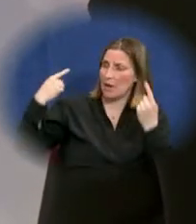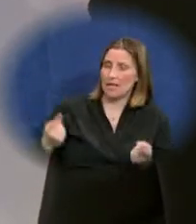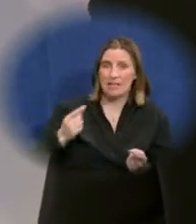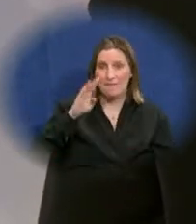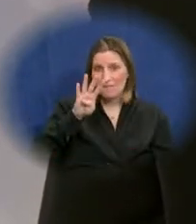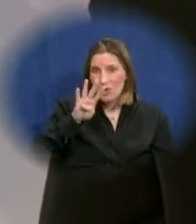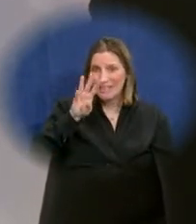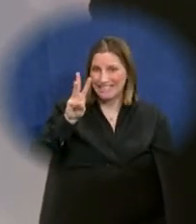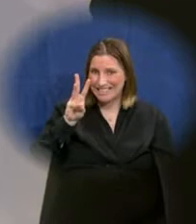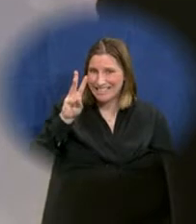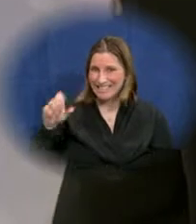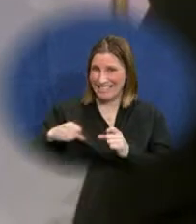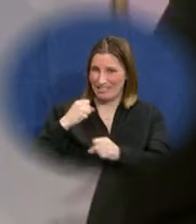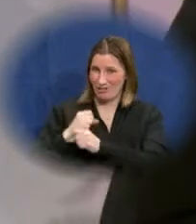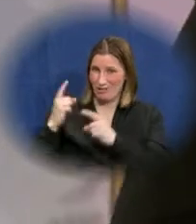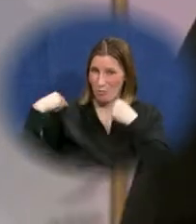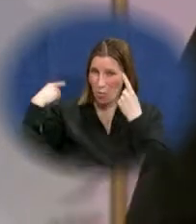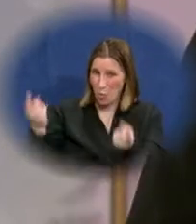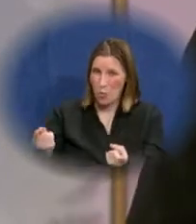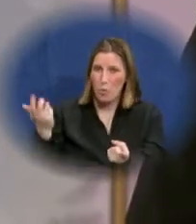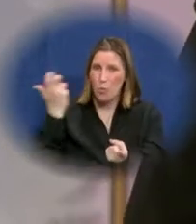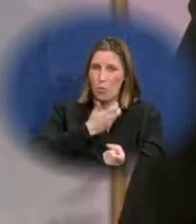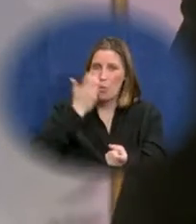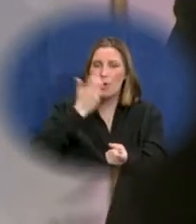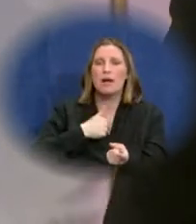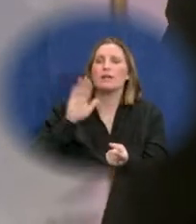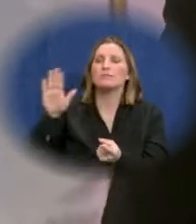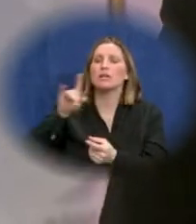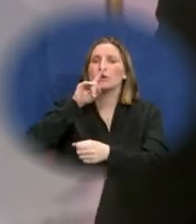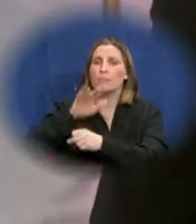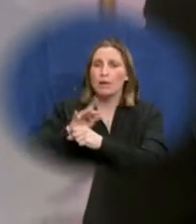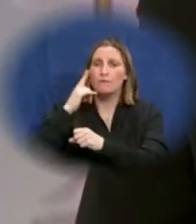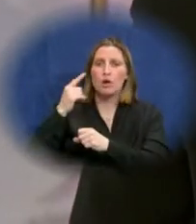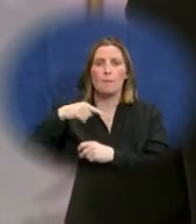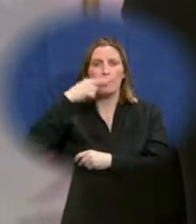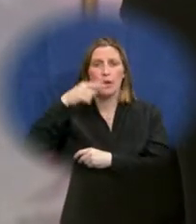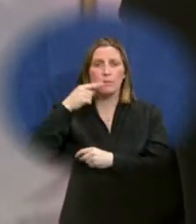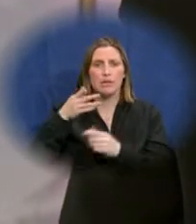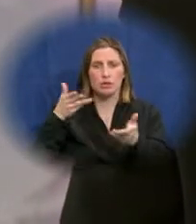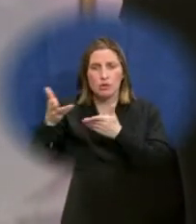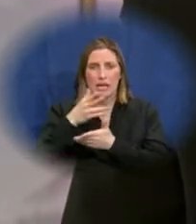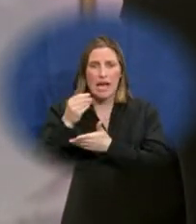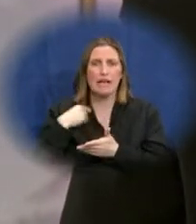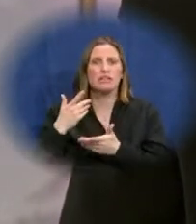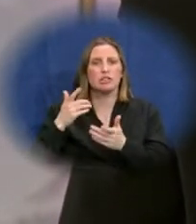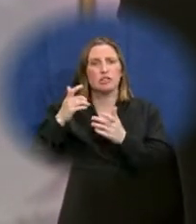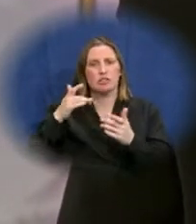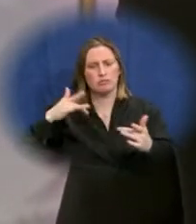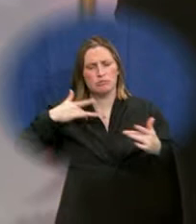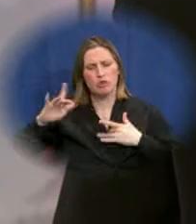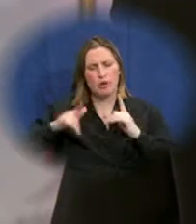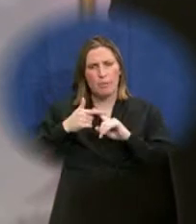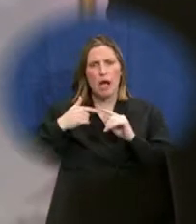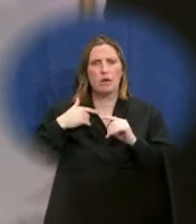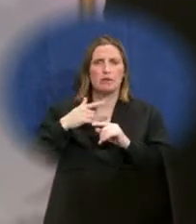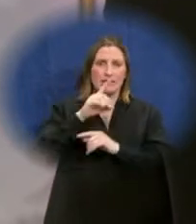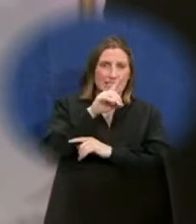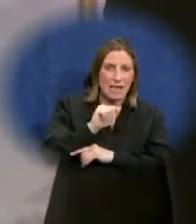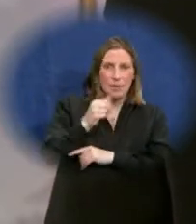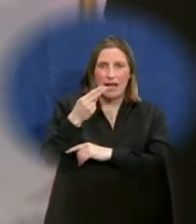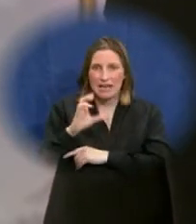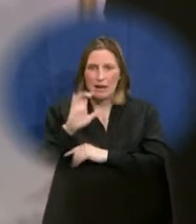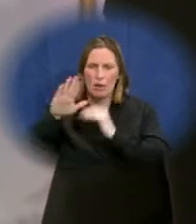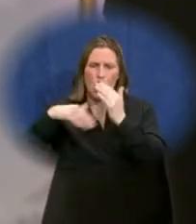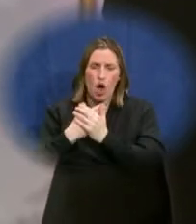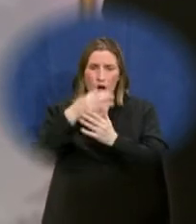for the past 46 plus years. Their commitment to public service and their social concern for the disabled and elderly of all faiths